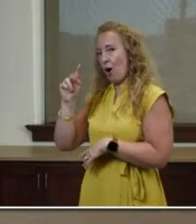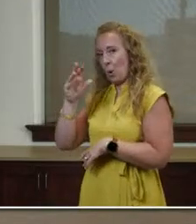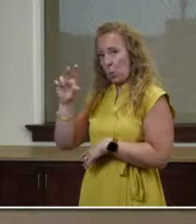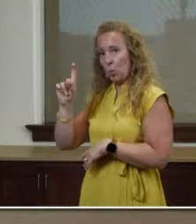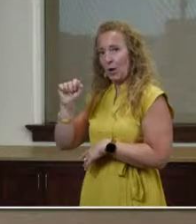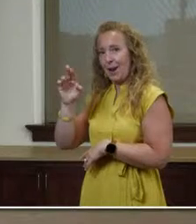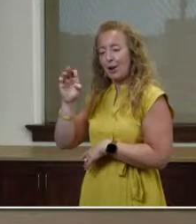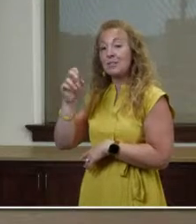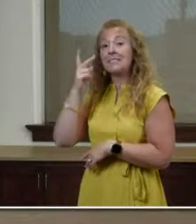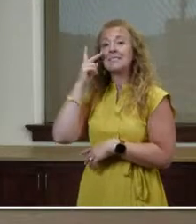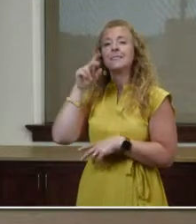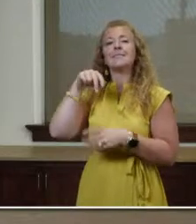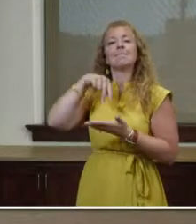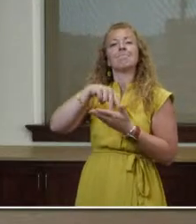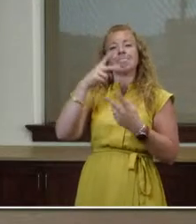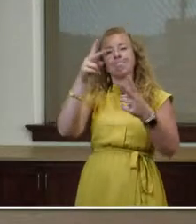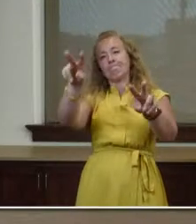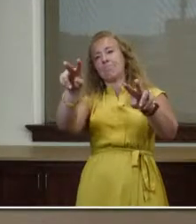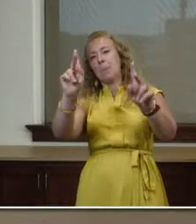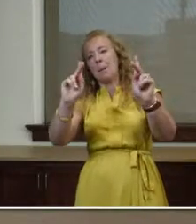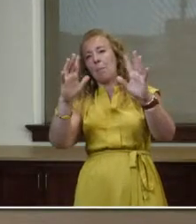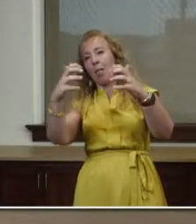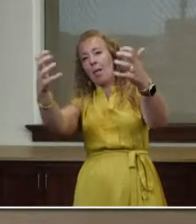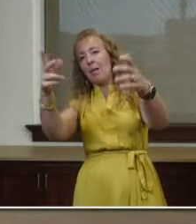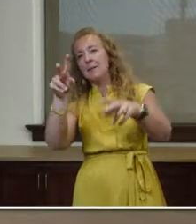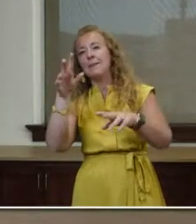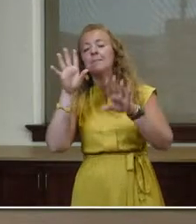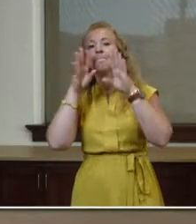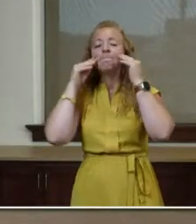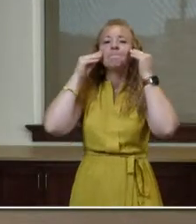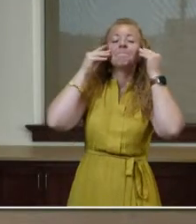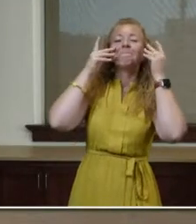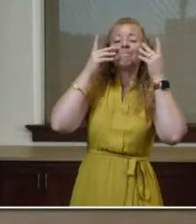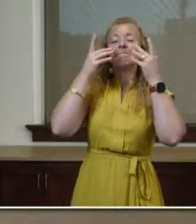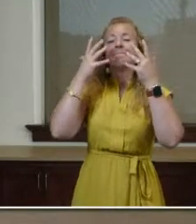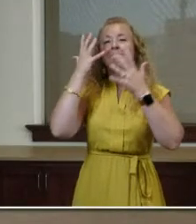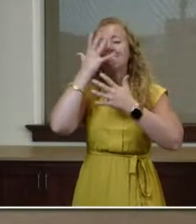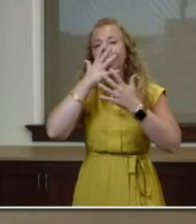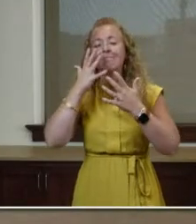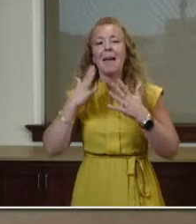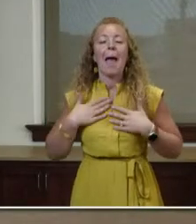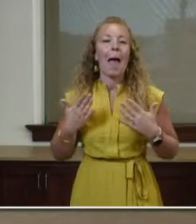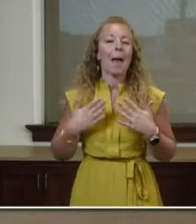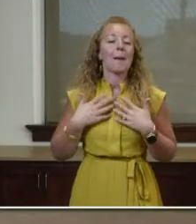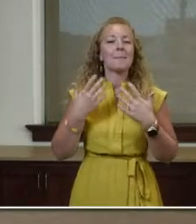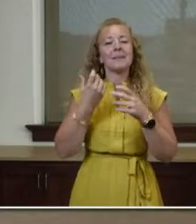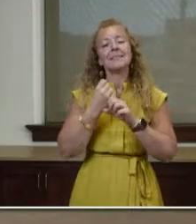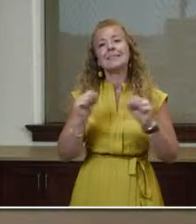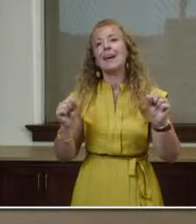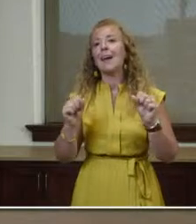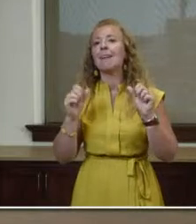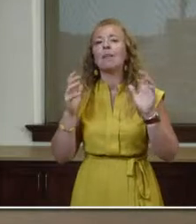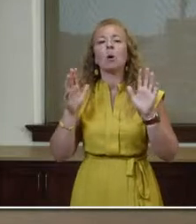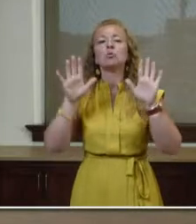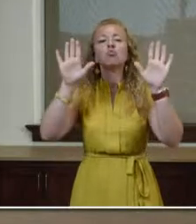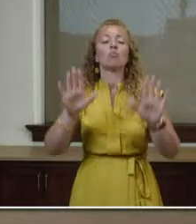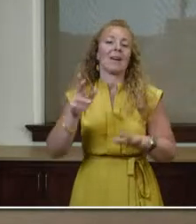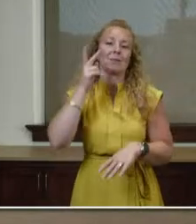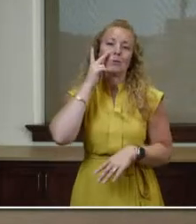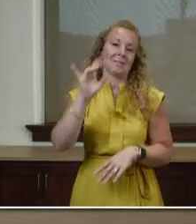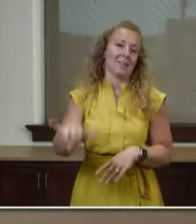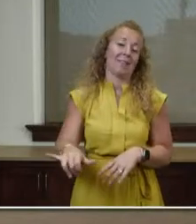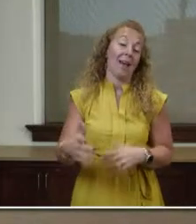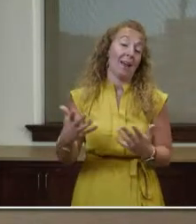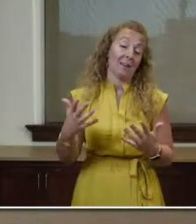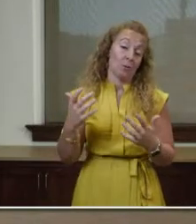as they feel safe and feel secure and are out again with others is just great to see. And that's what